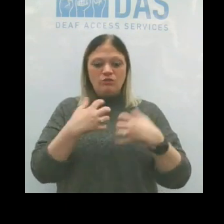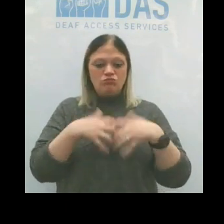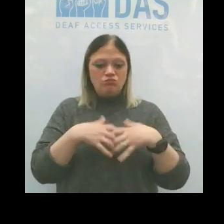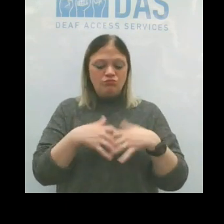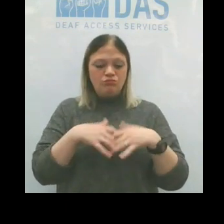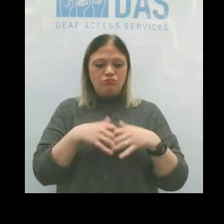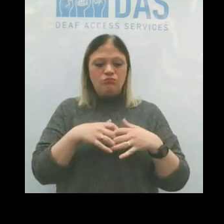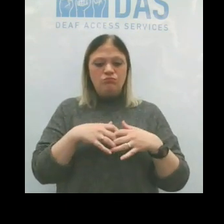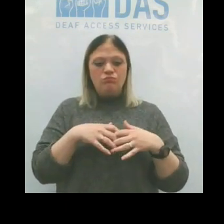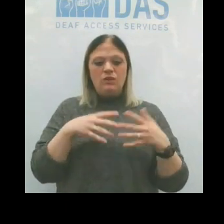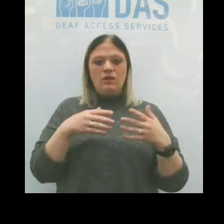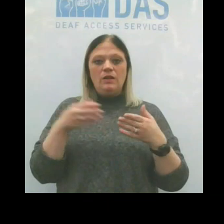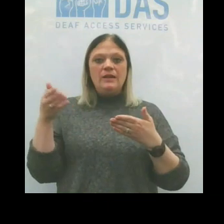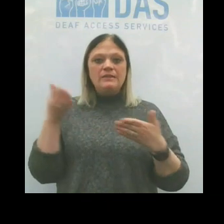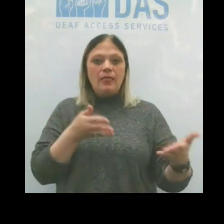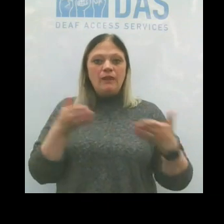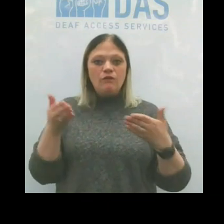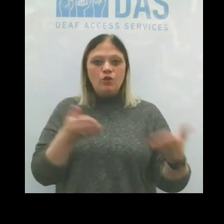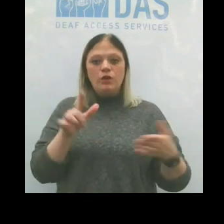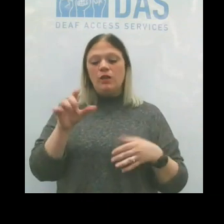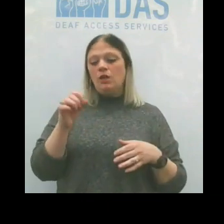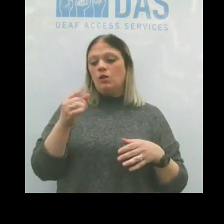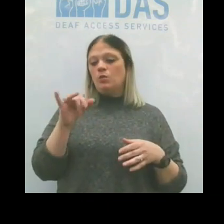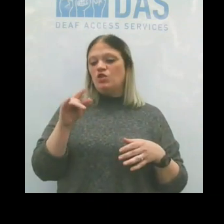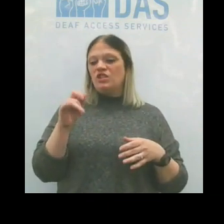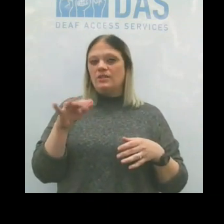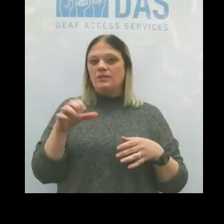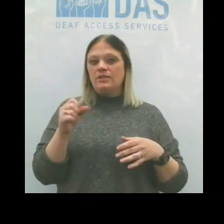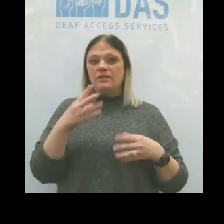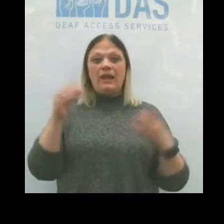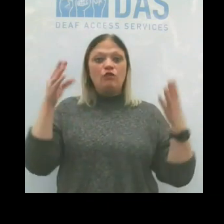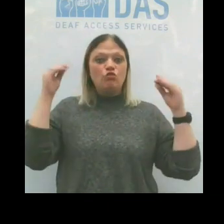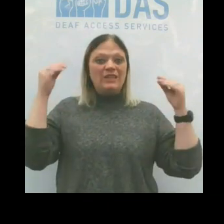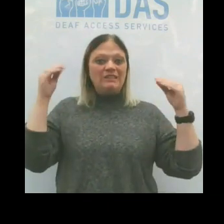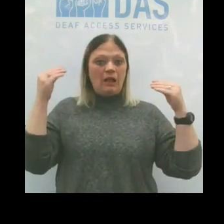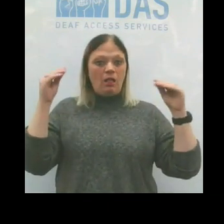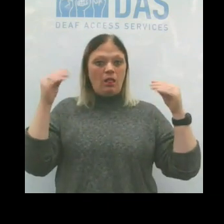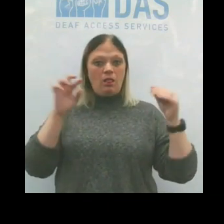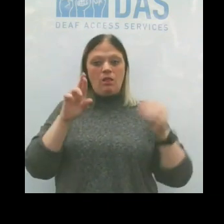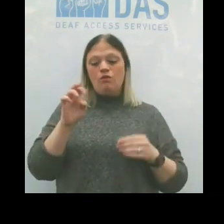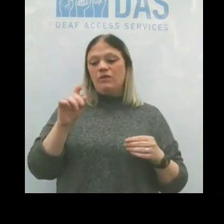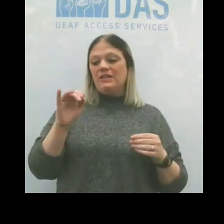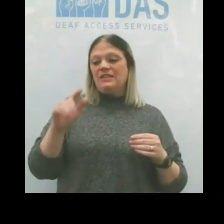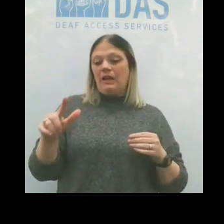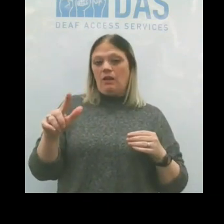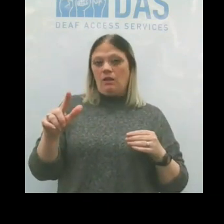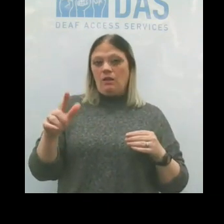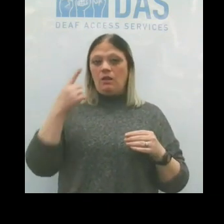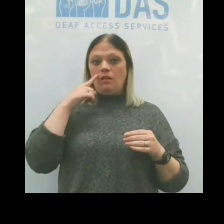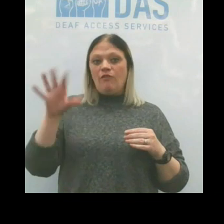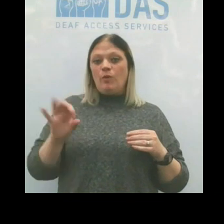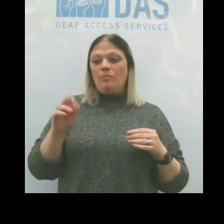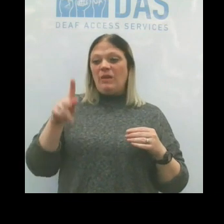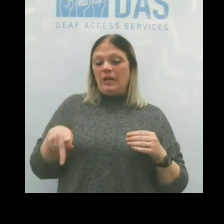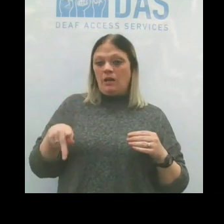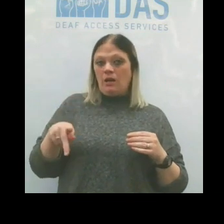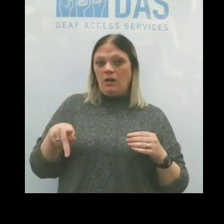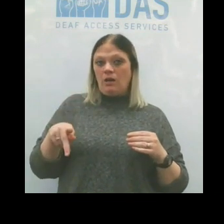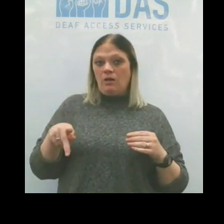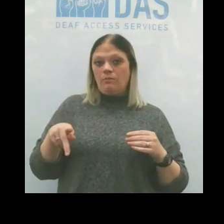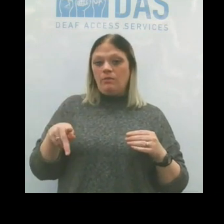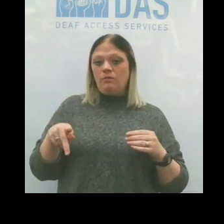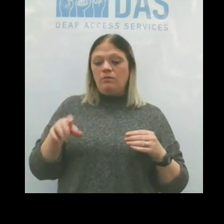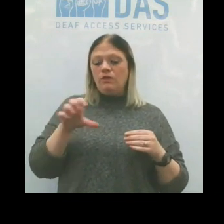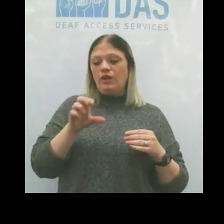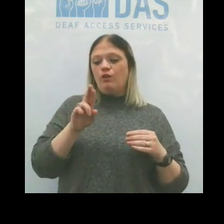sort of middle mile delivery logistics, as well as retail for pickup or